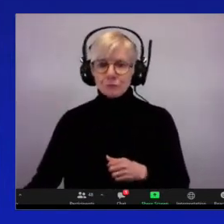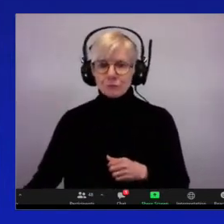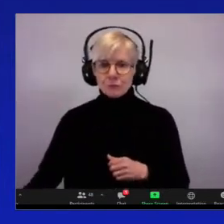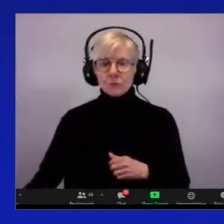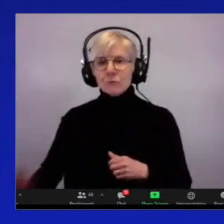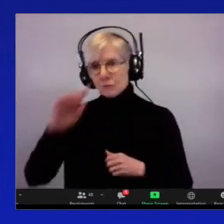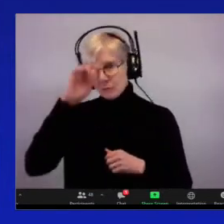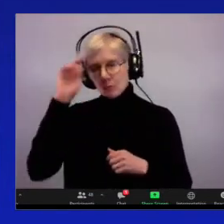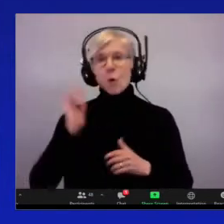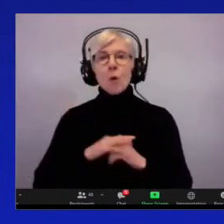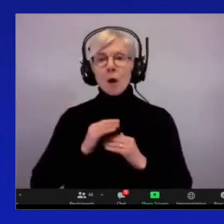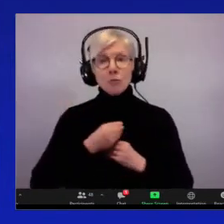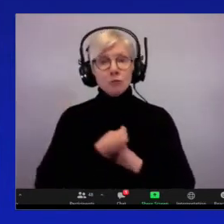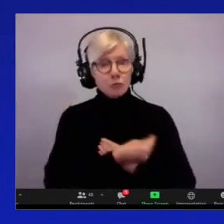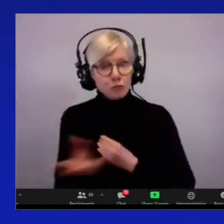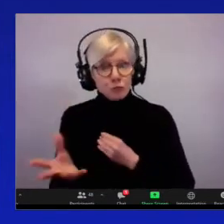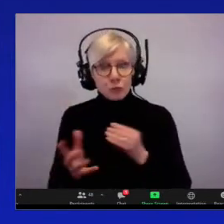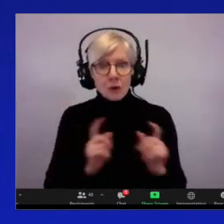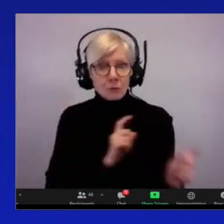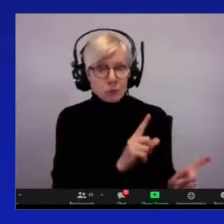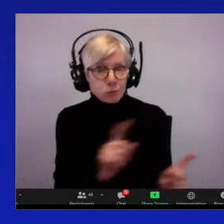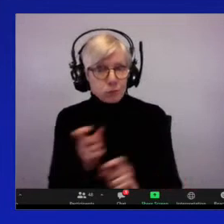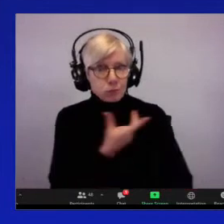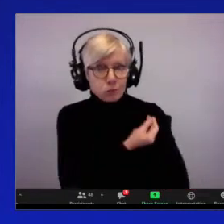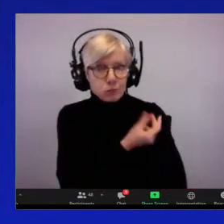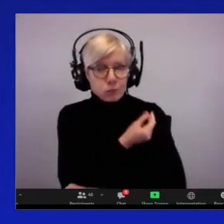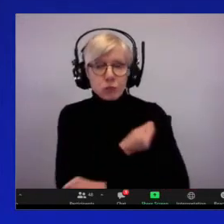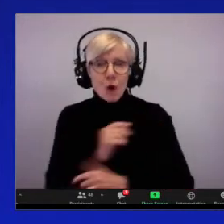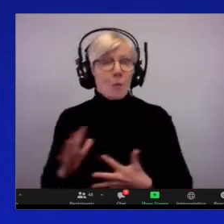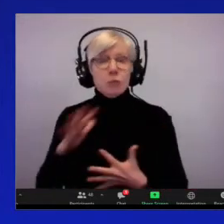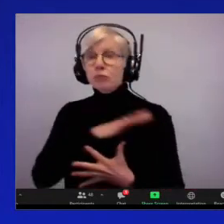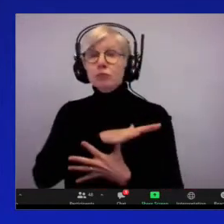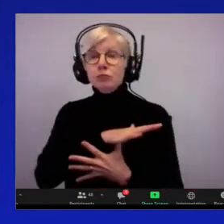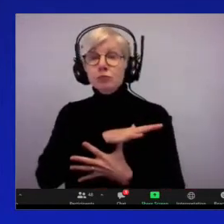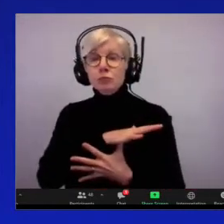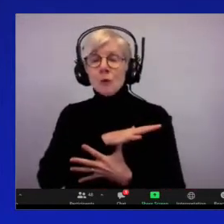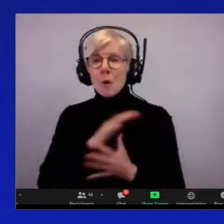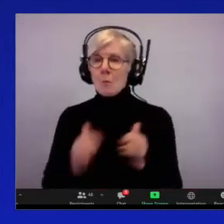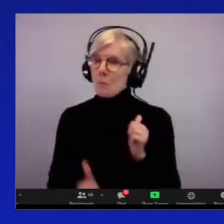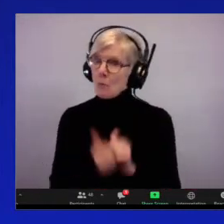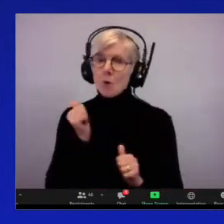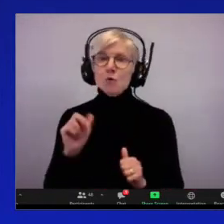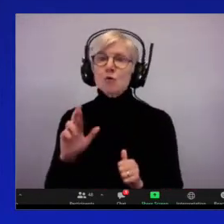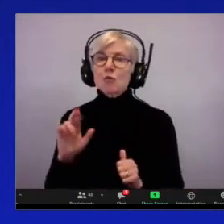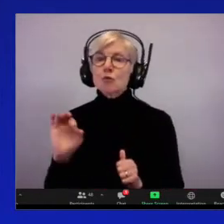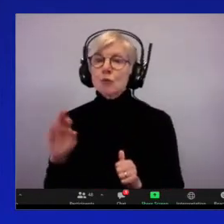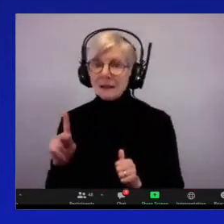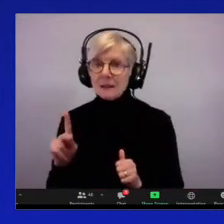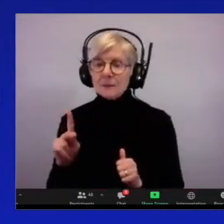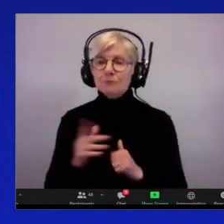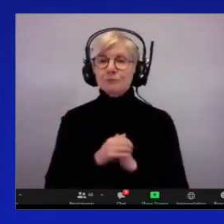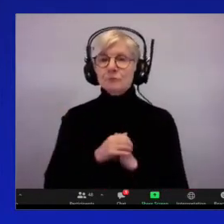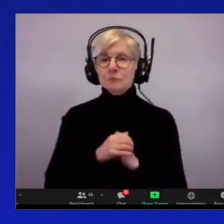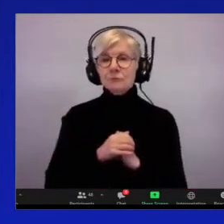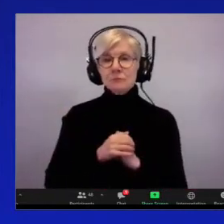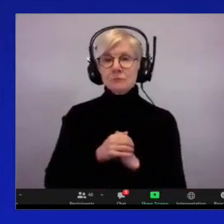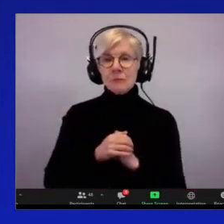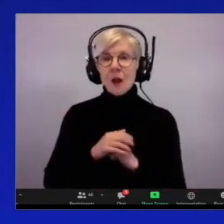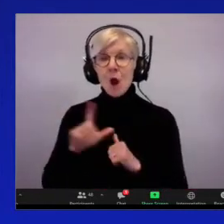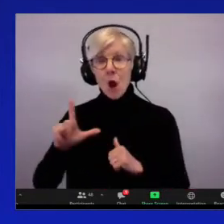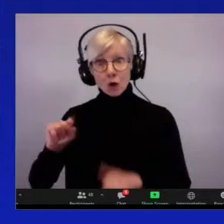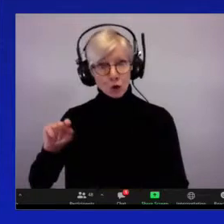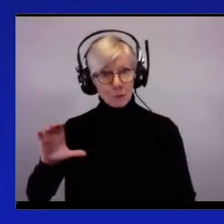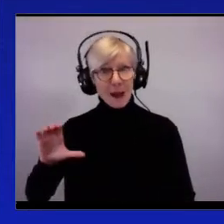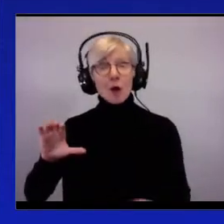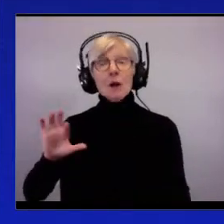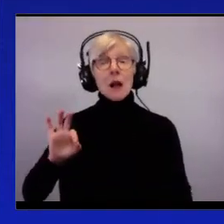those in our community who are most at risk of contracting COVID-19. More than 92% of long-term care home residents have